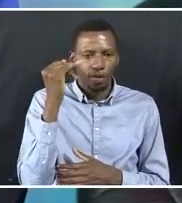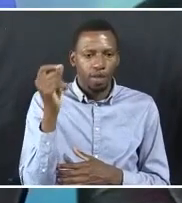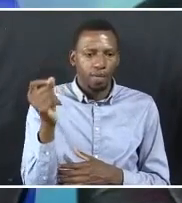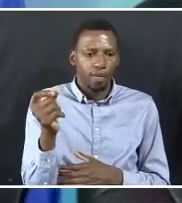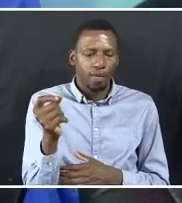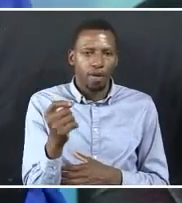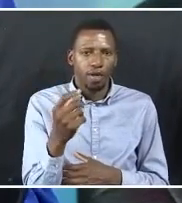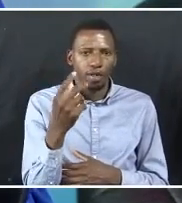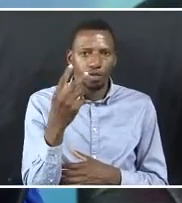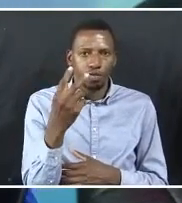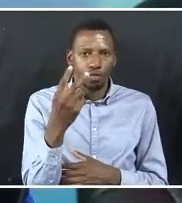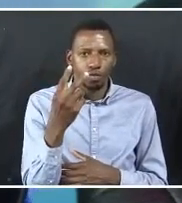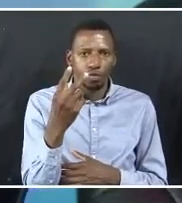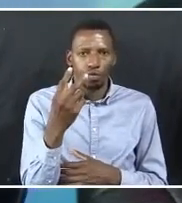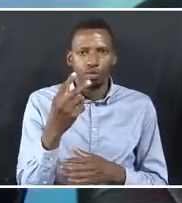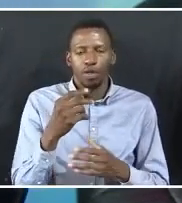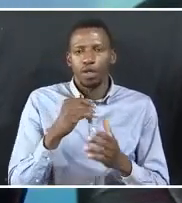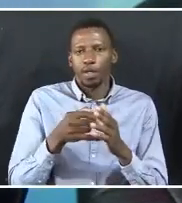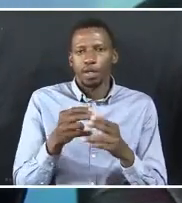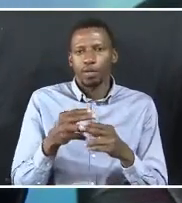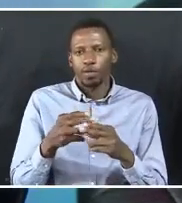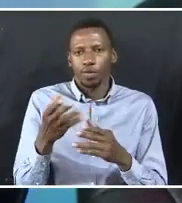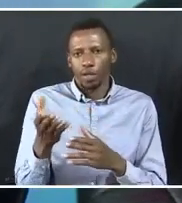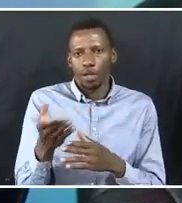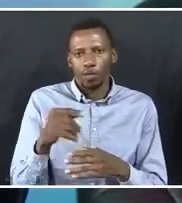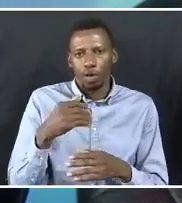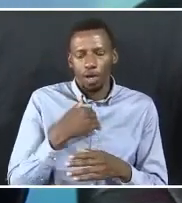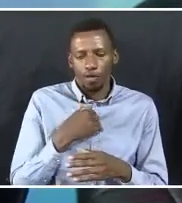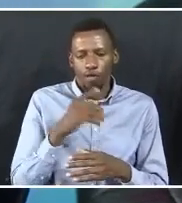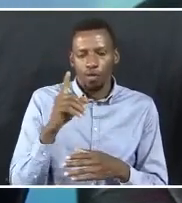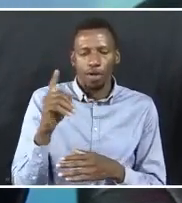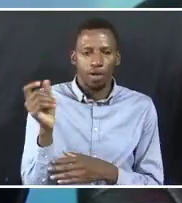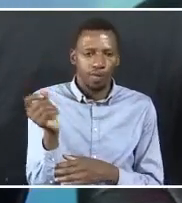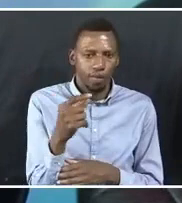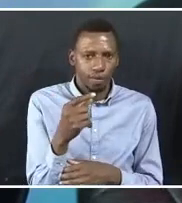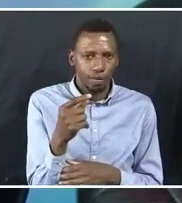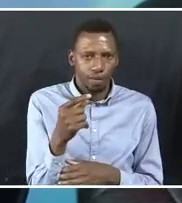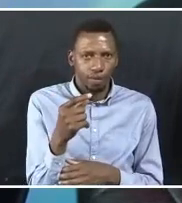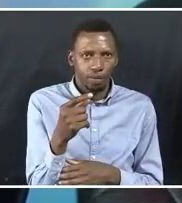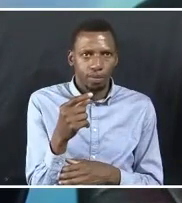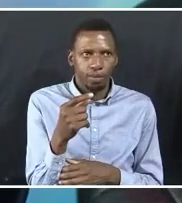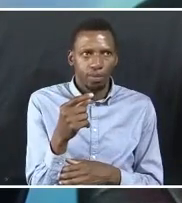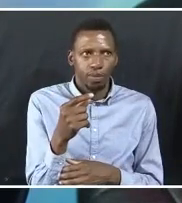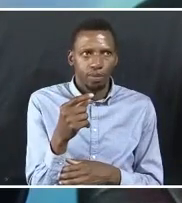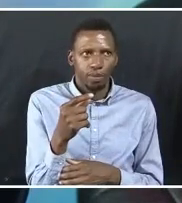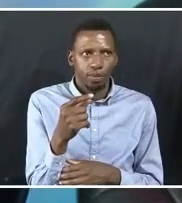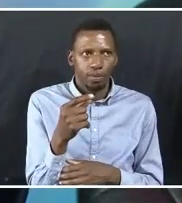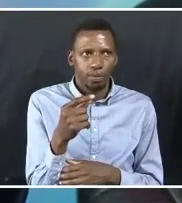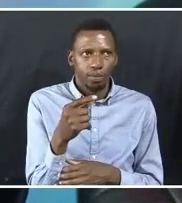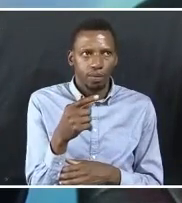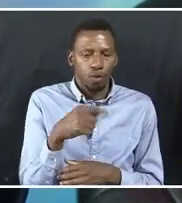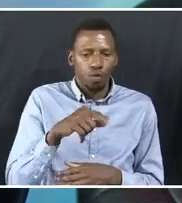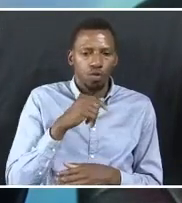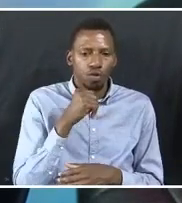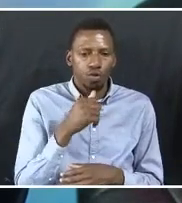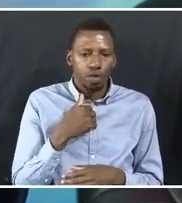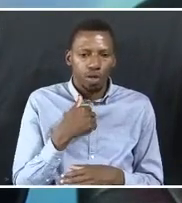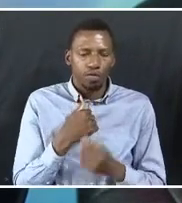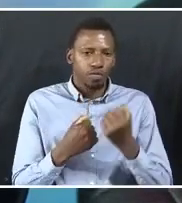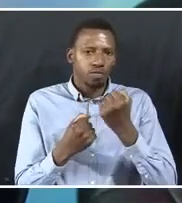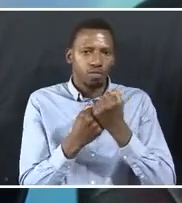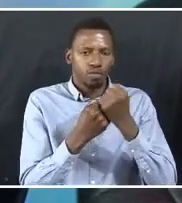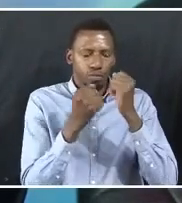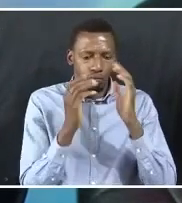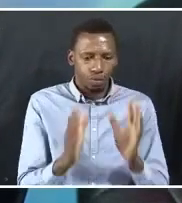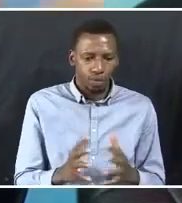February was just ahead. We had 1 month, and we didn't know how. We didn't have a bone marrow donor. We were